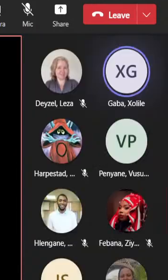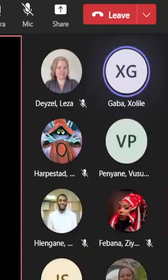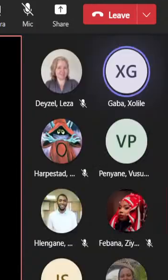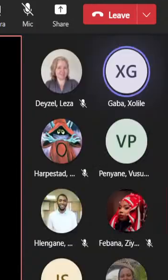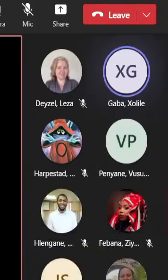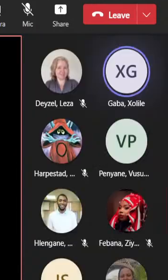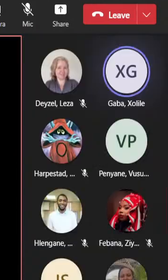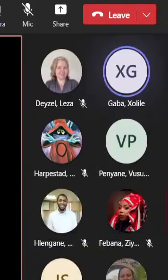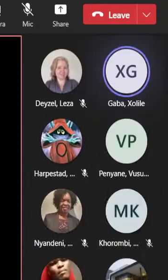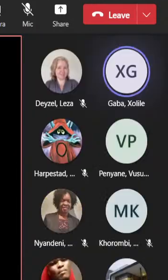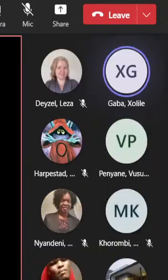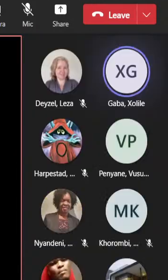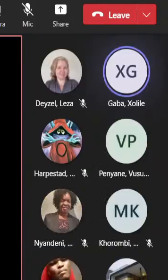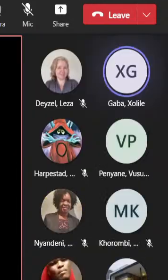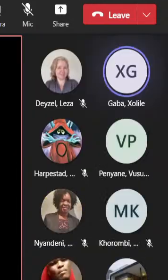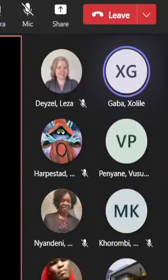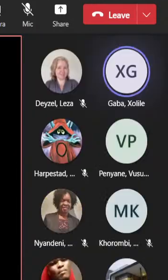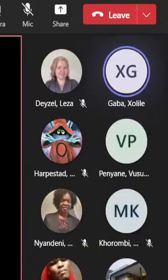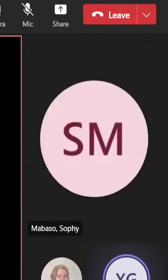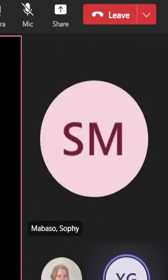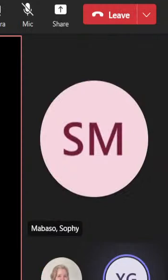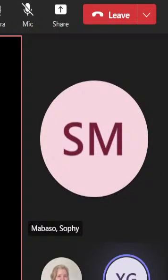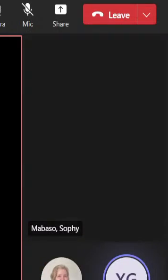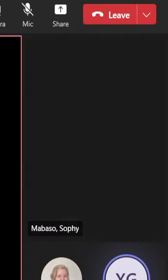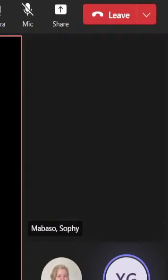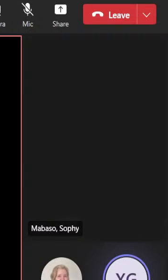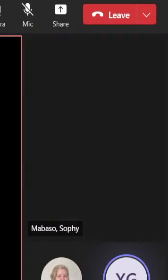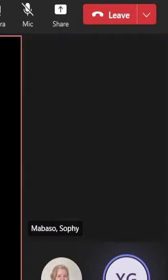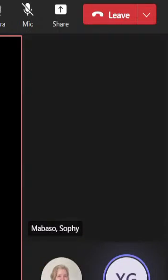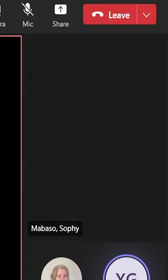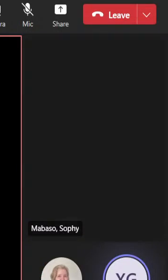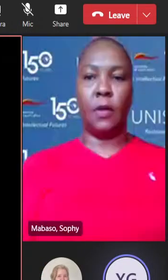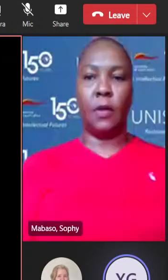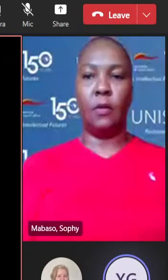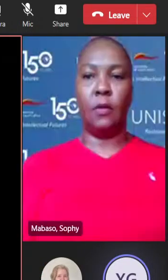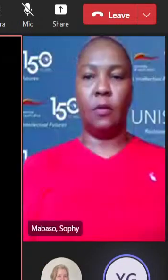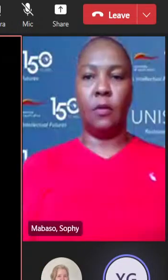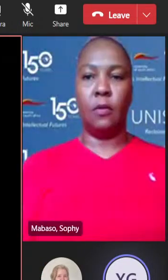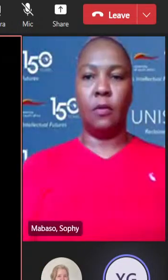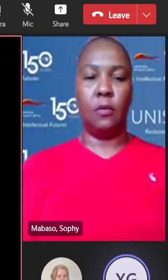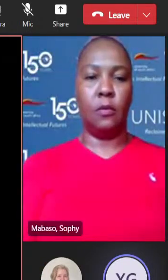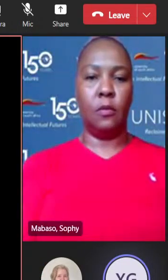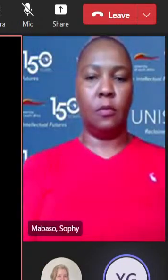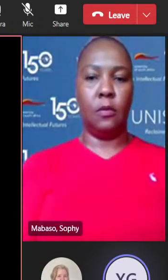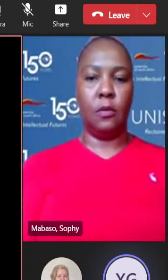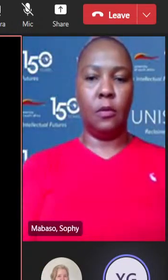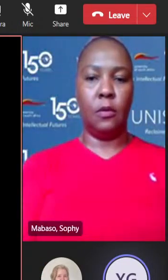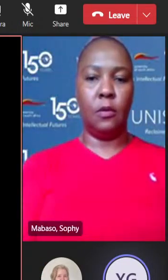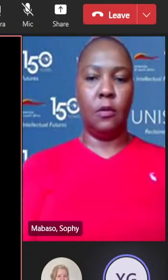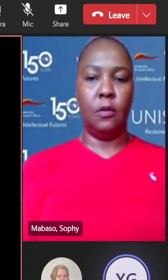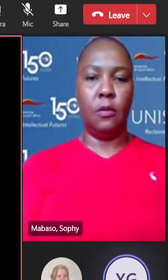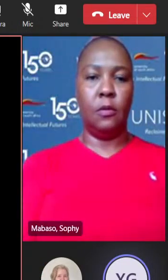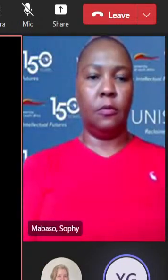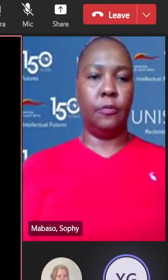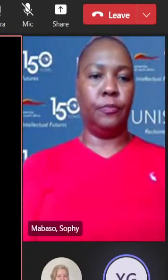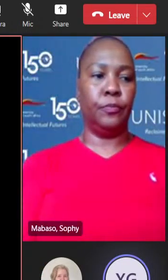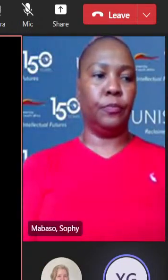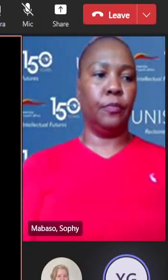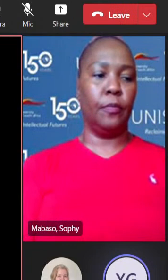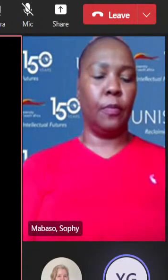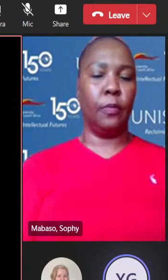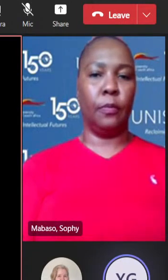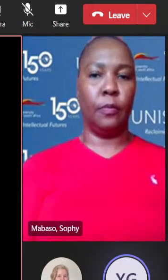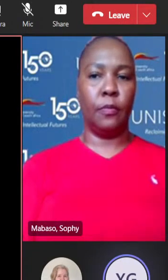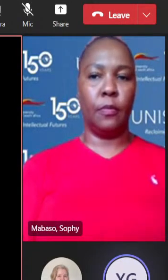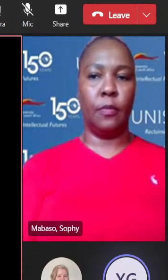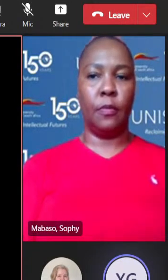their Outlook accounts, and then you can go to your apps and install it there. If it's a challenge, we offer the service in